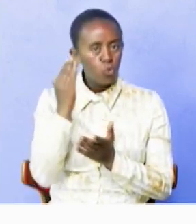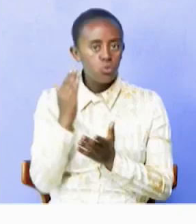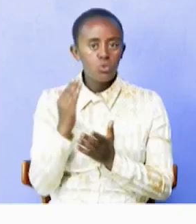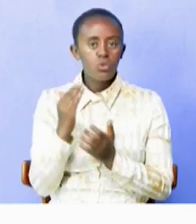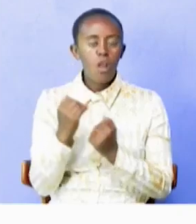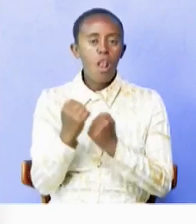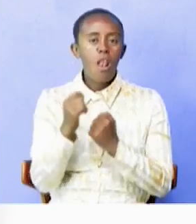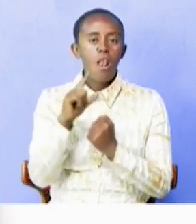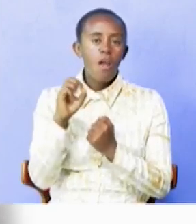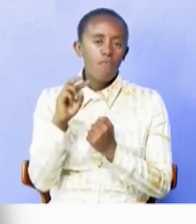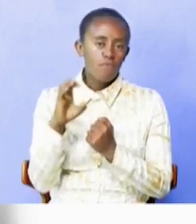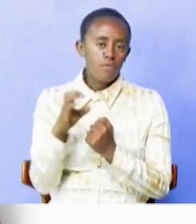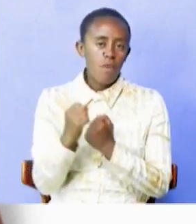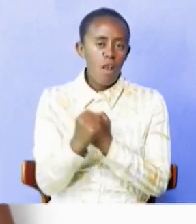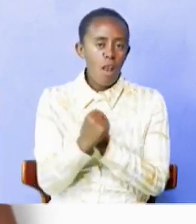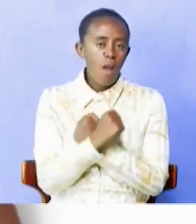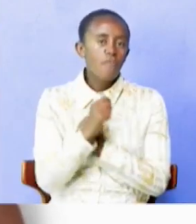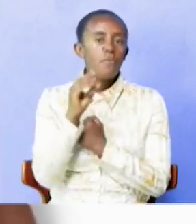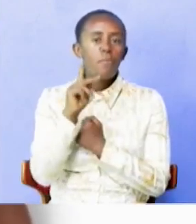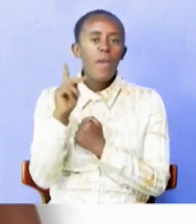loved pet,